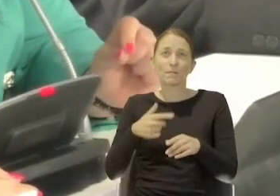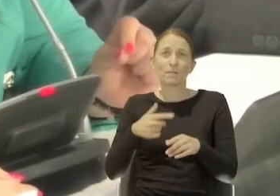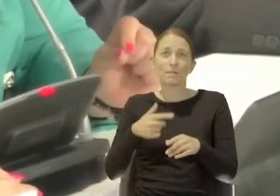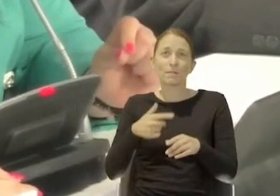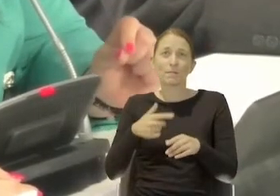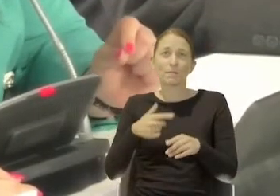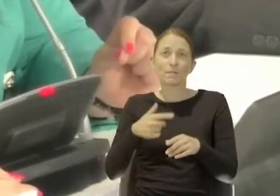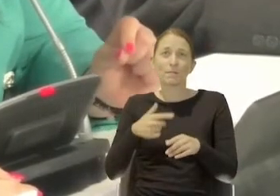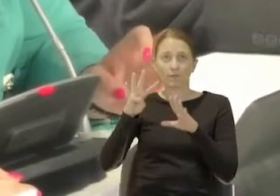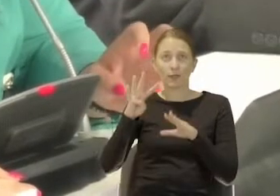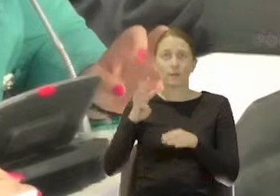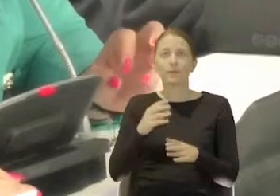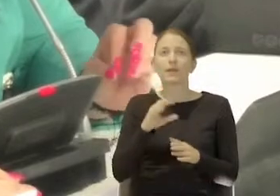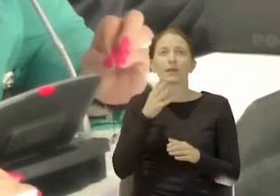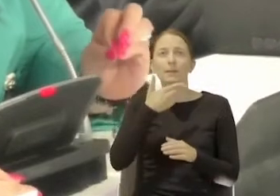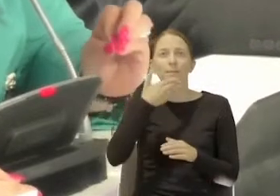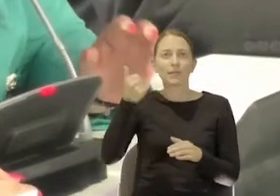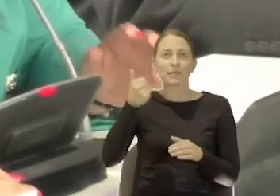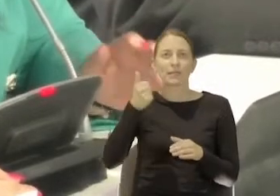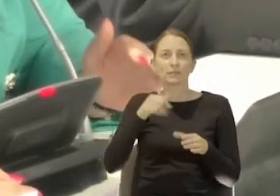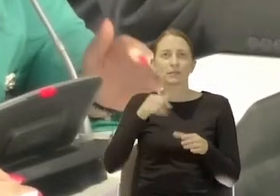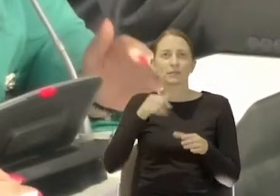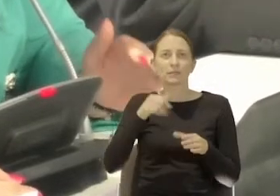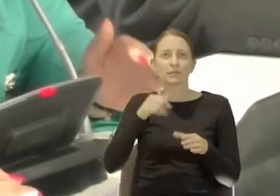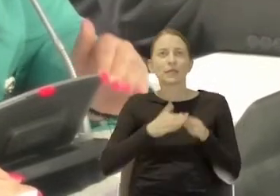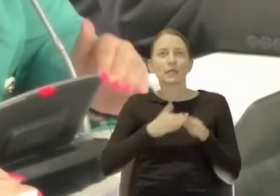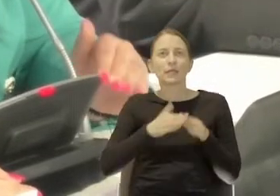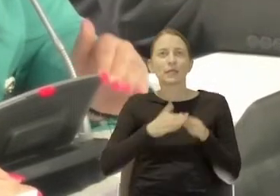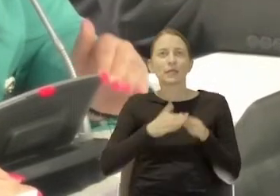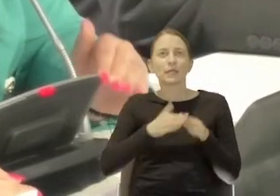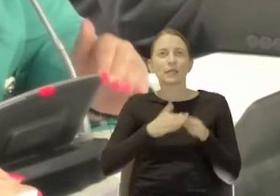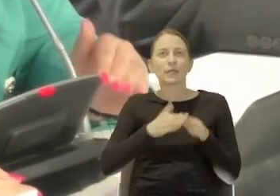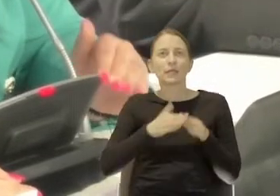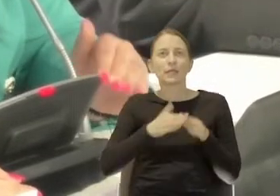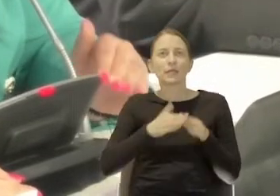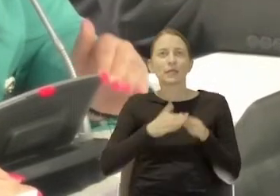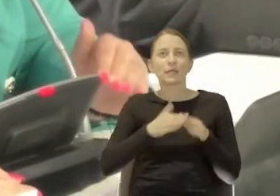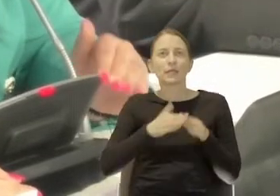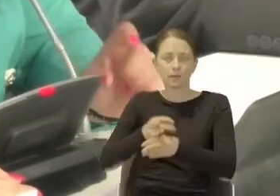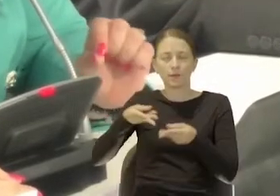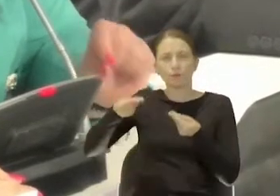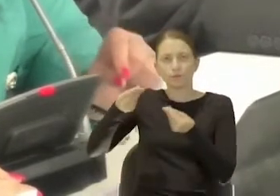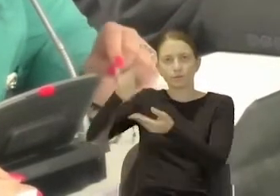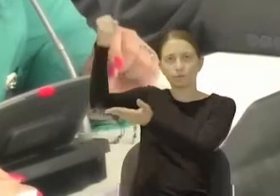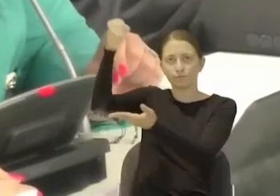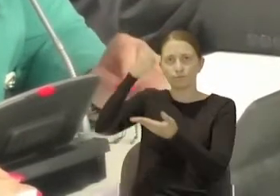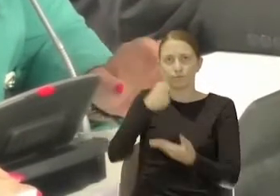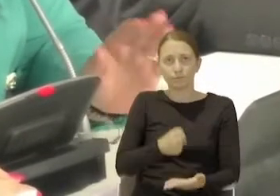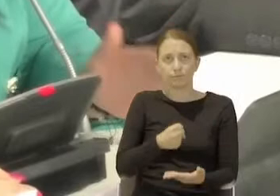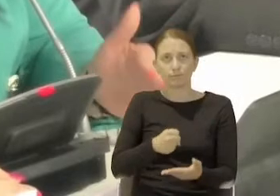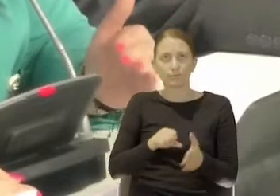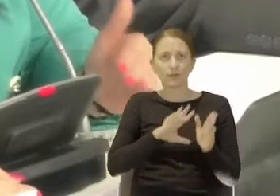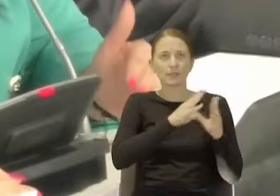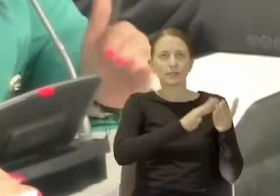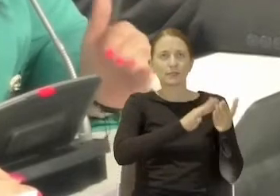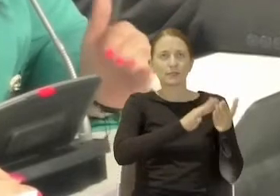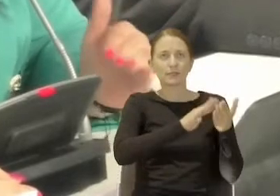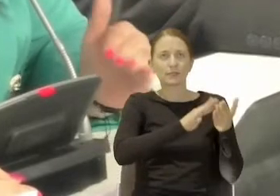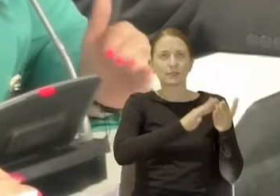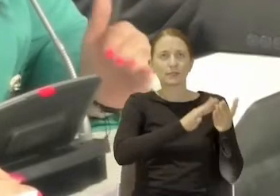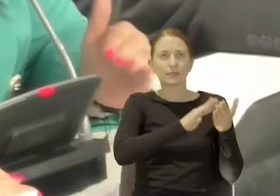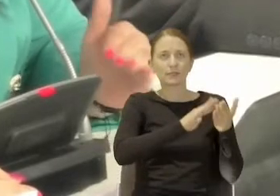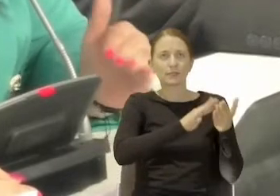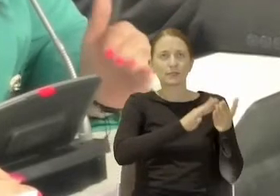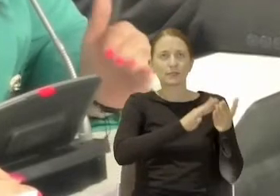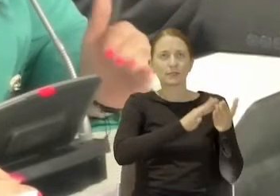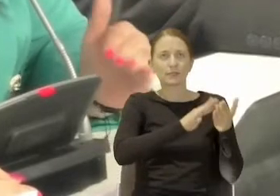these projects will contribute to the implementation of the new urban agenda. Dear Ministers, World Urban